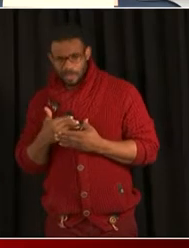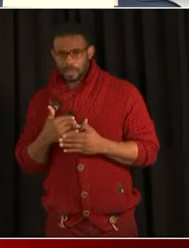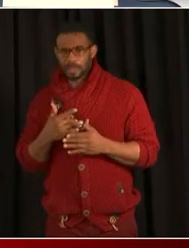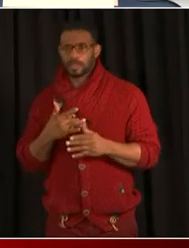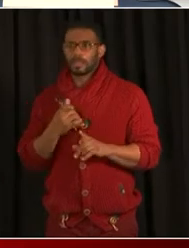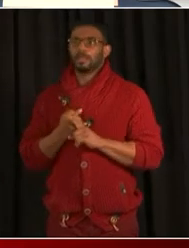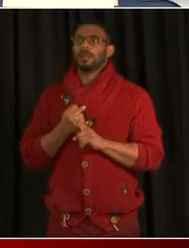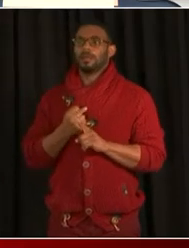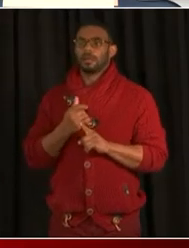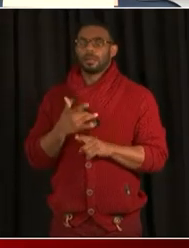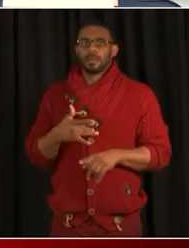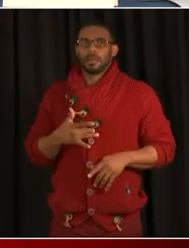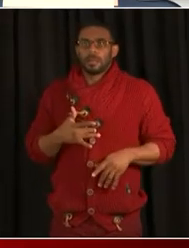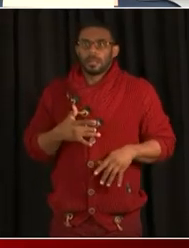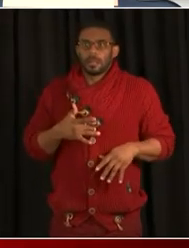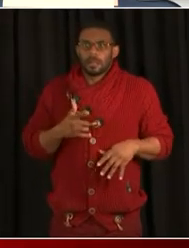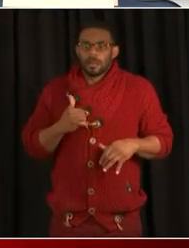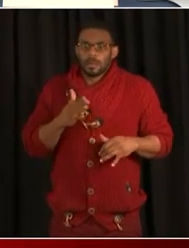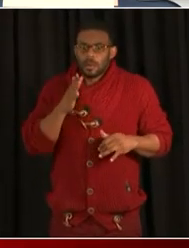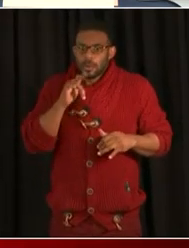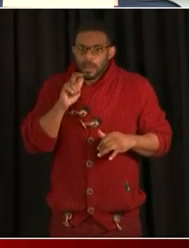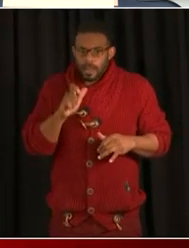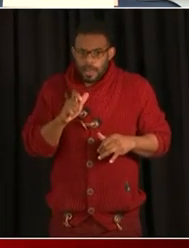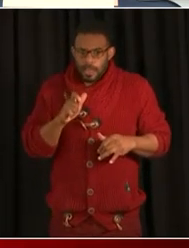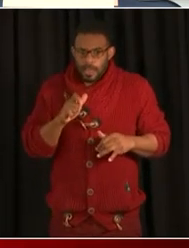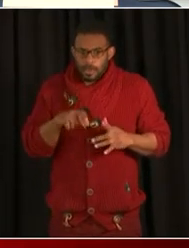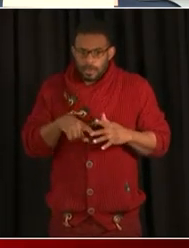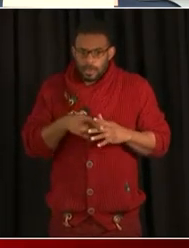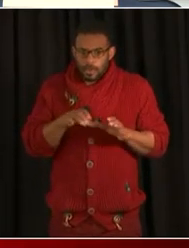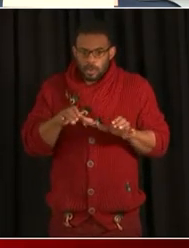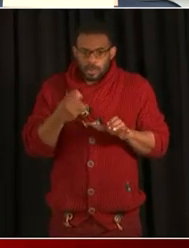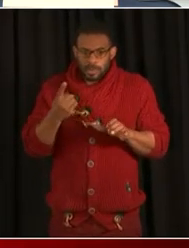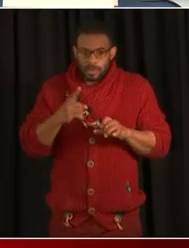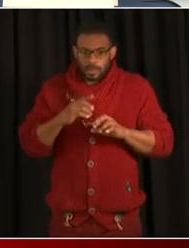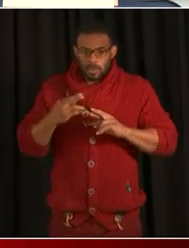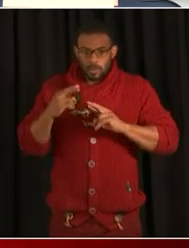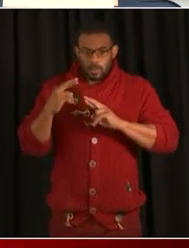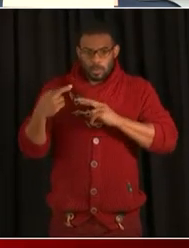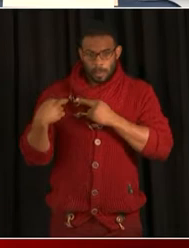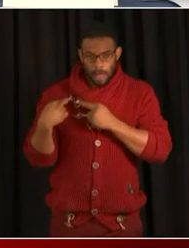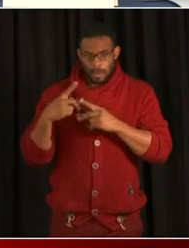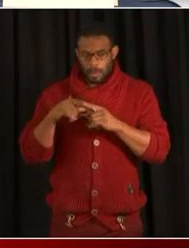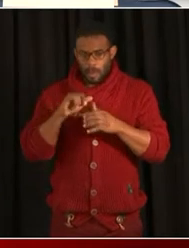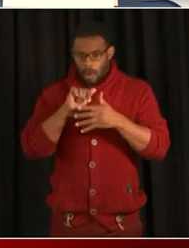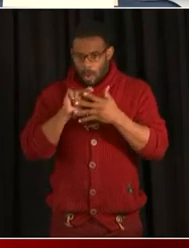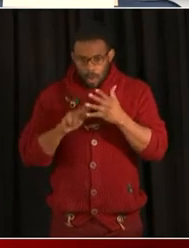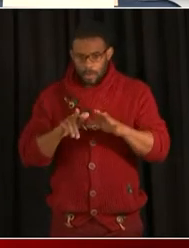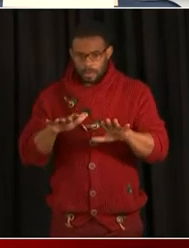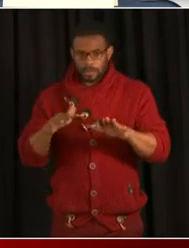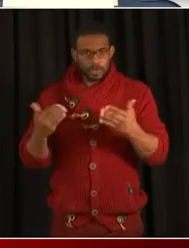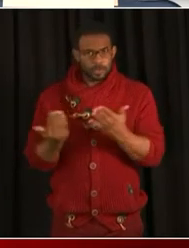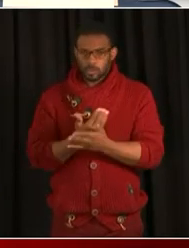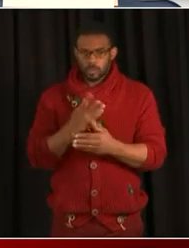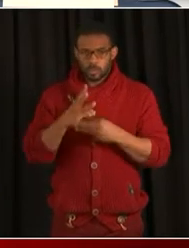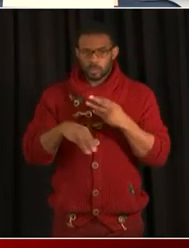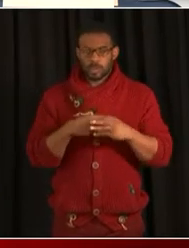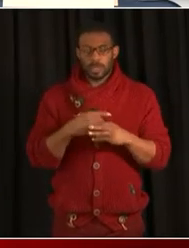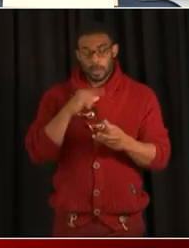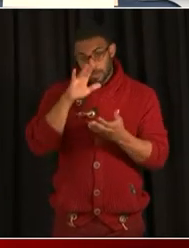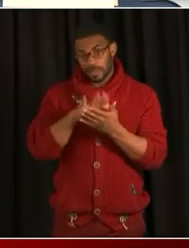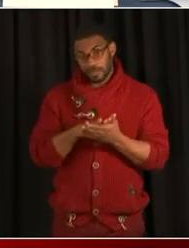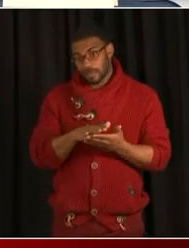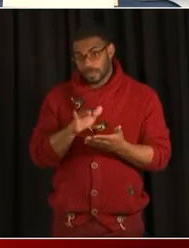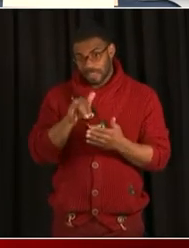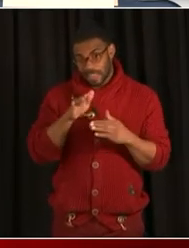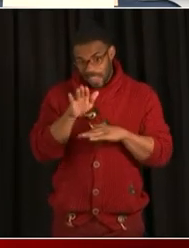was struck by the feeling that we were going to have to start doing something responsible about all of this. And I